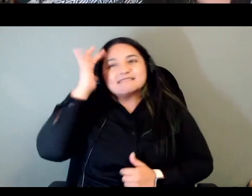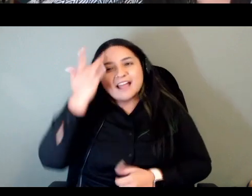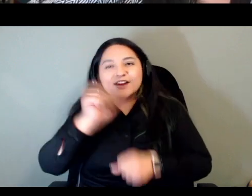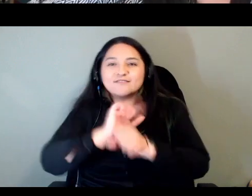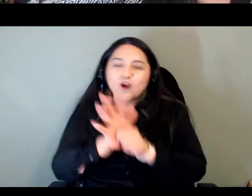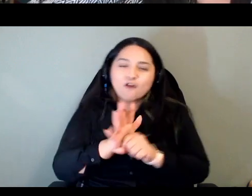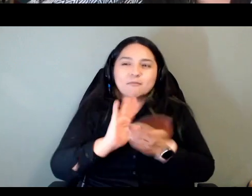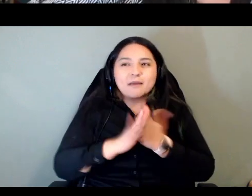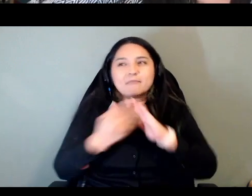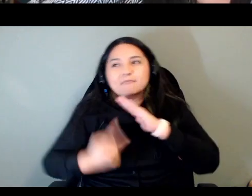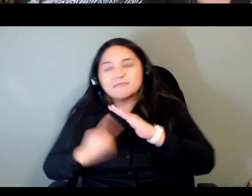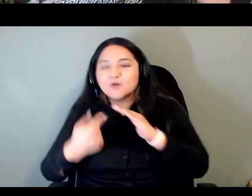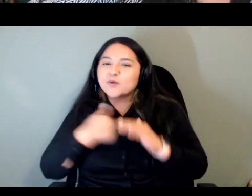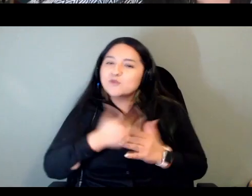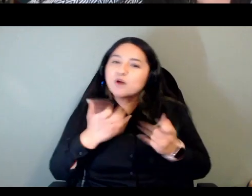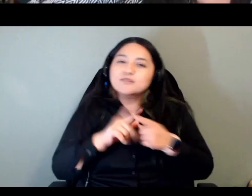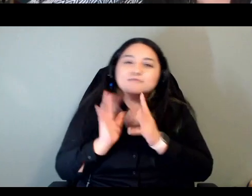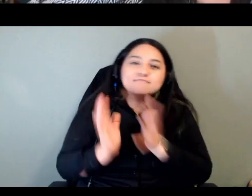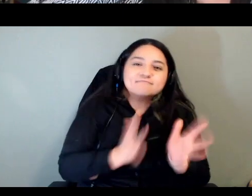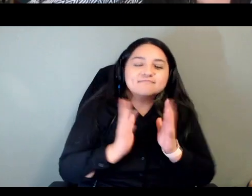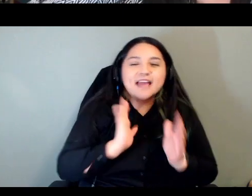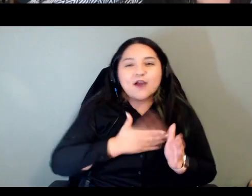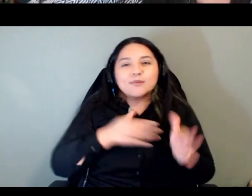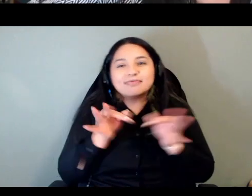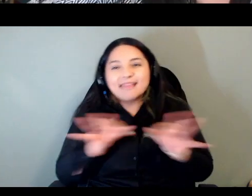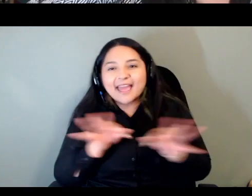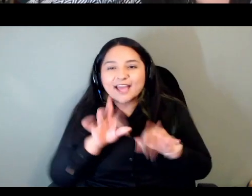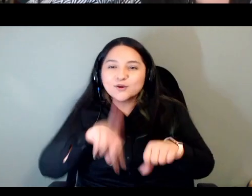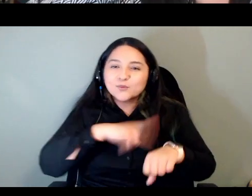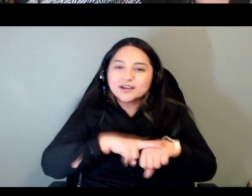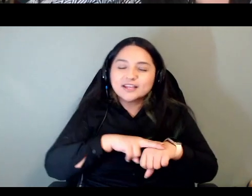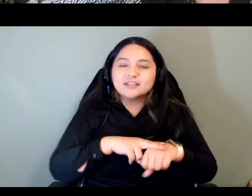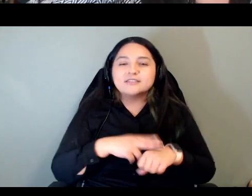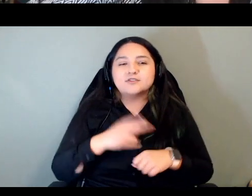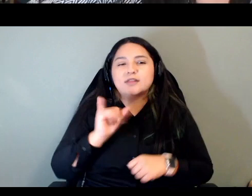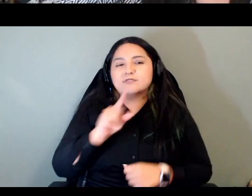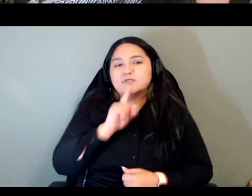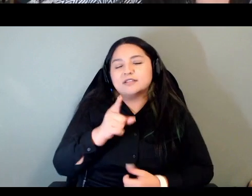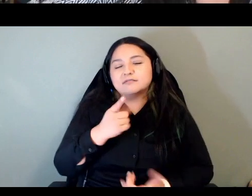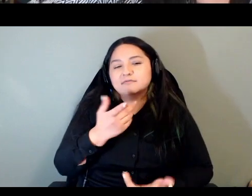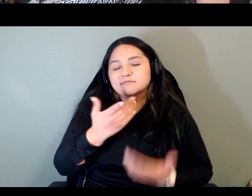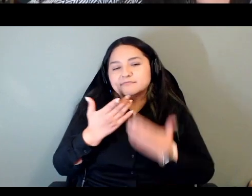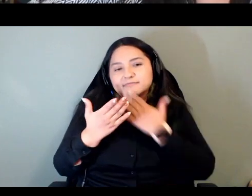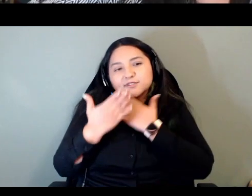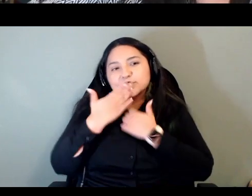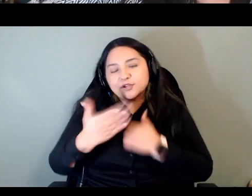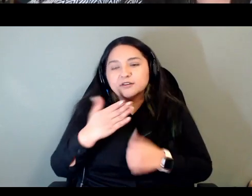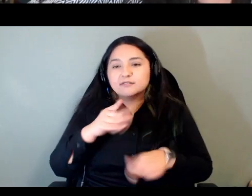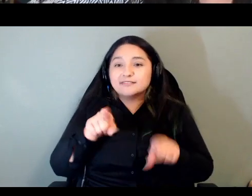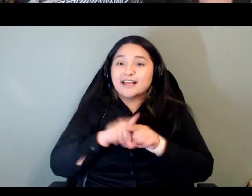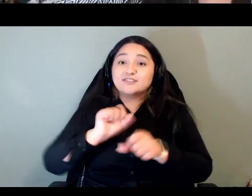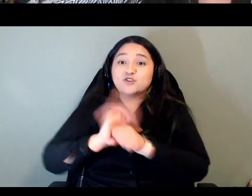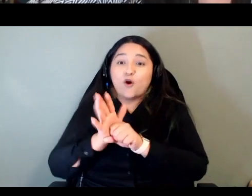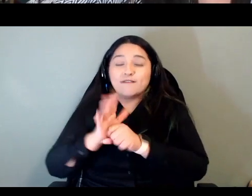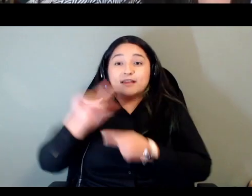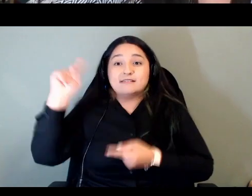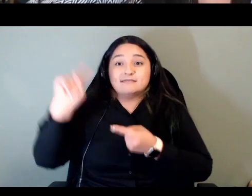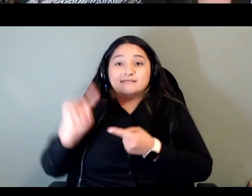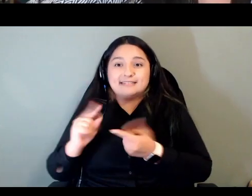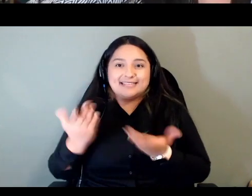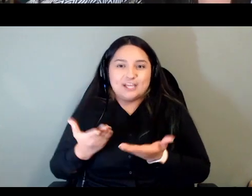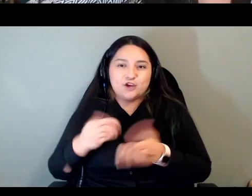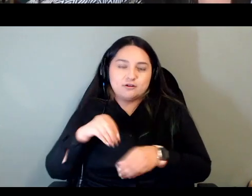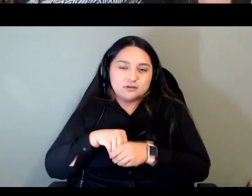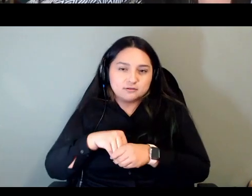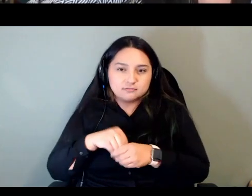So it's been really good as our case counts drop here on the reservation. As of yesterday, we have 1 person